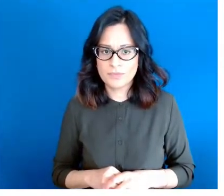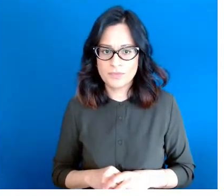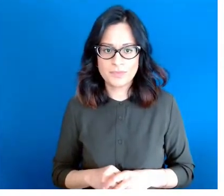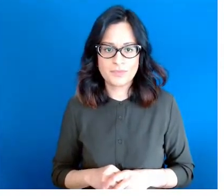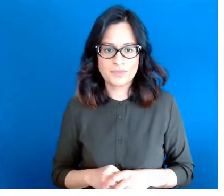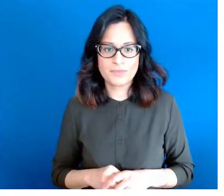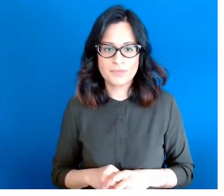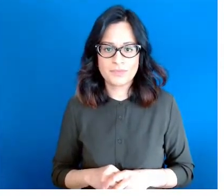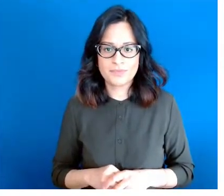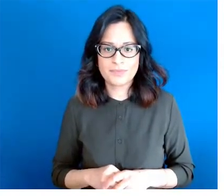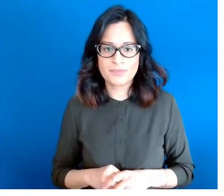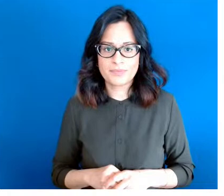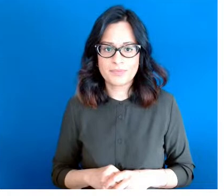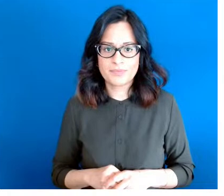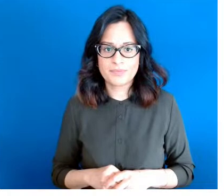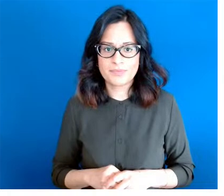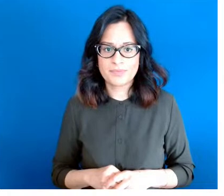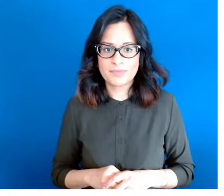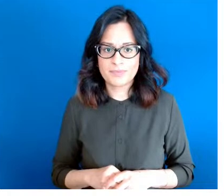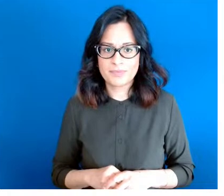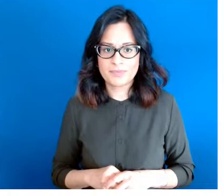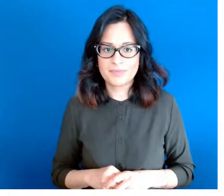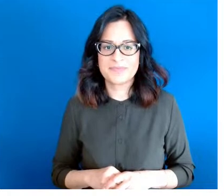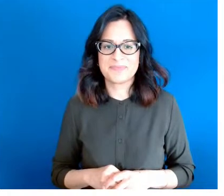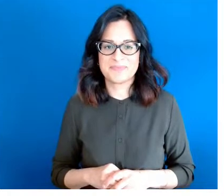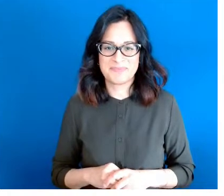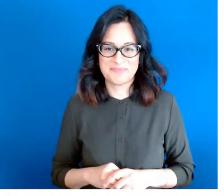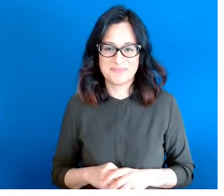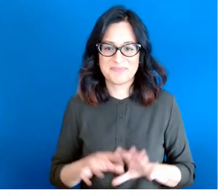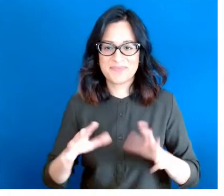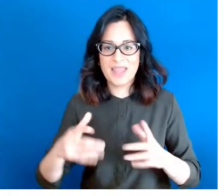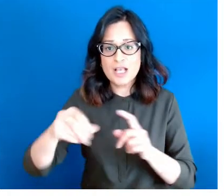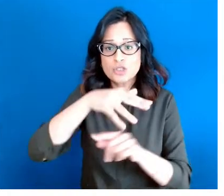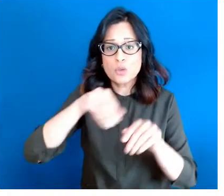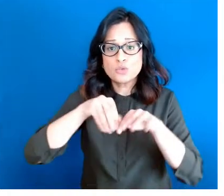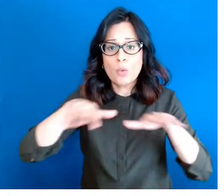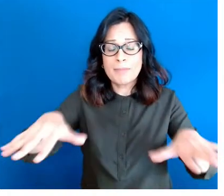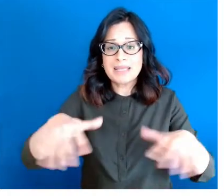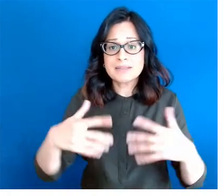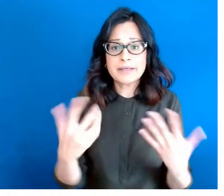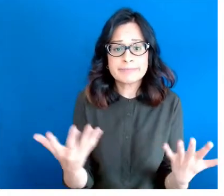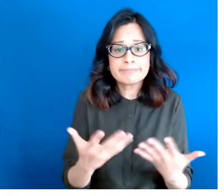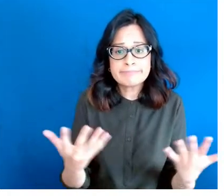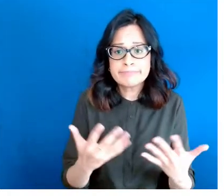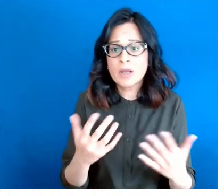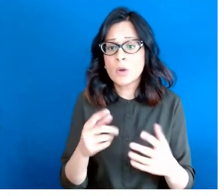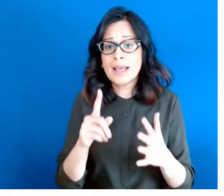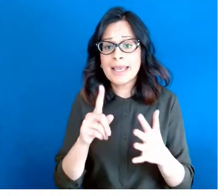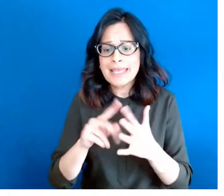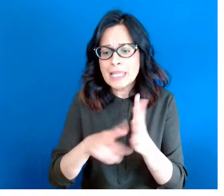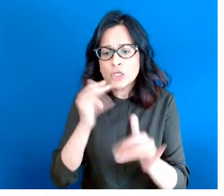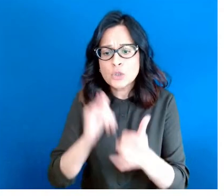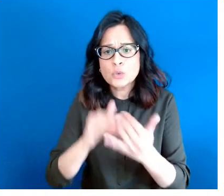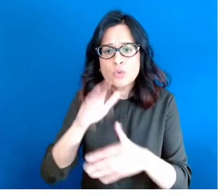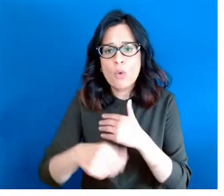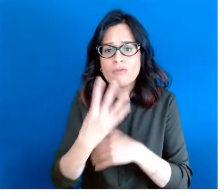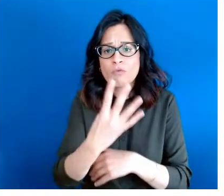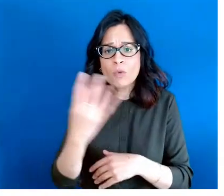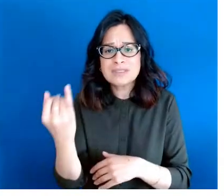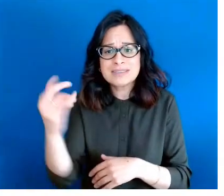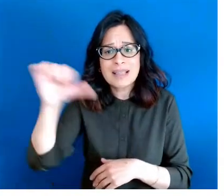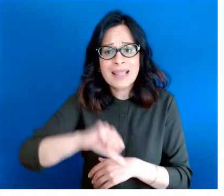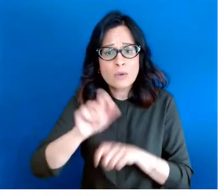We have a lot of social media, and every month our e-news publication reaches over 46,000 people,